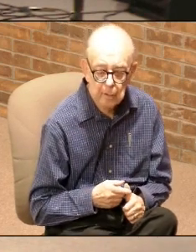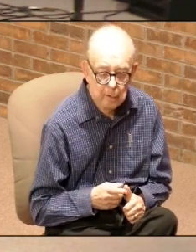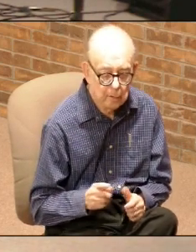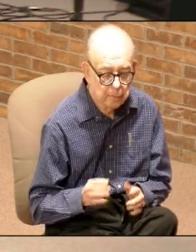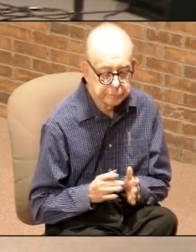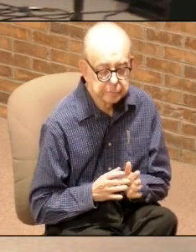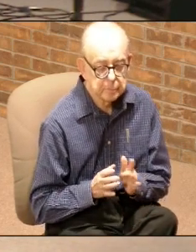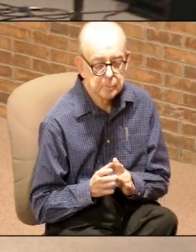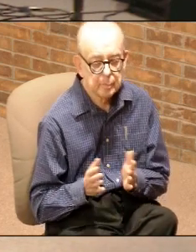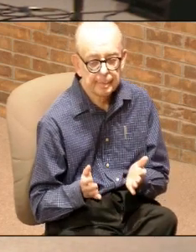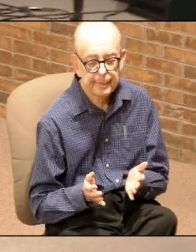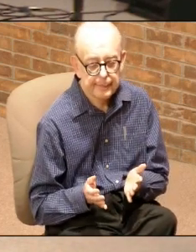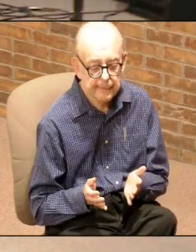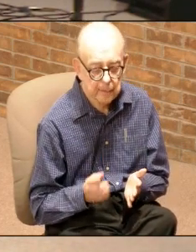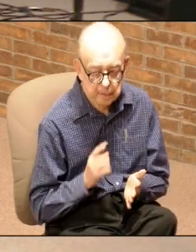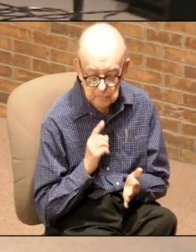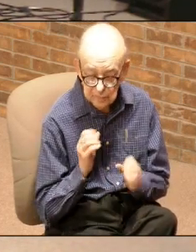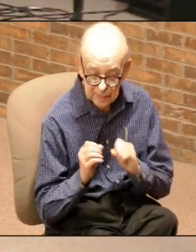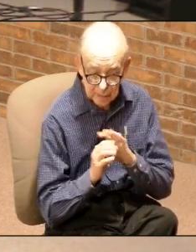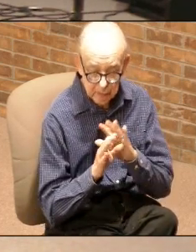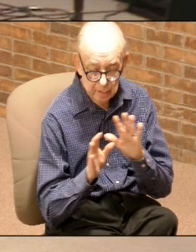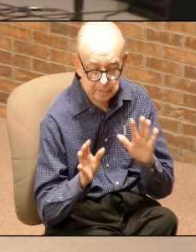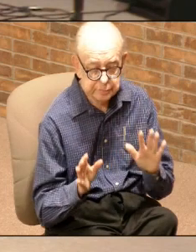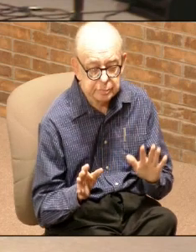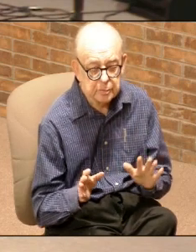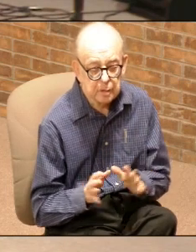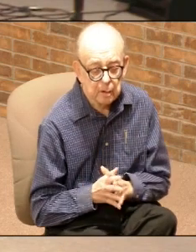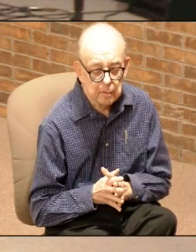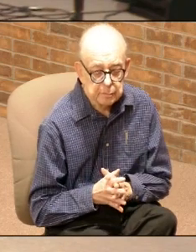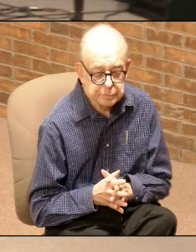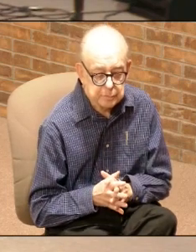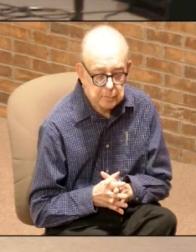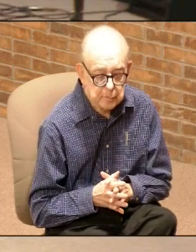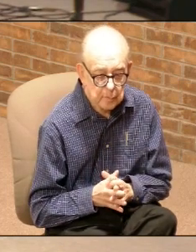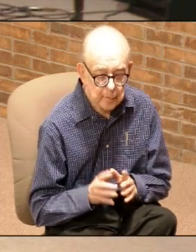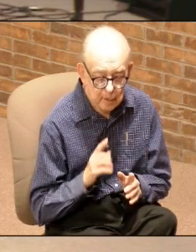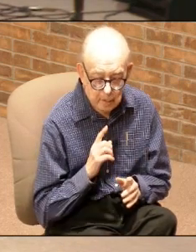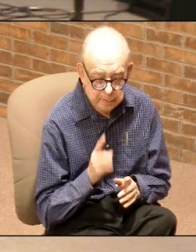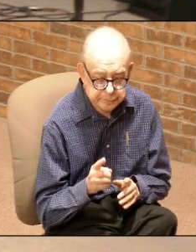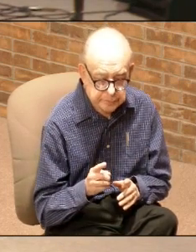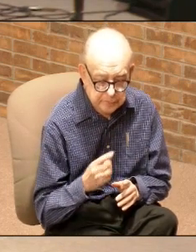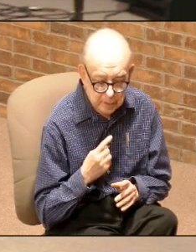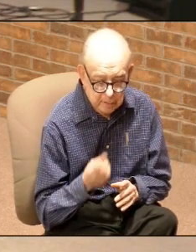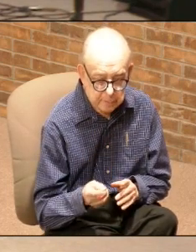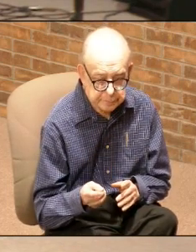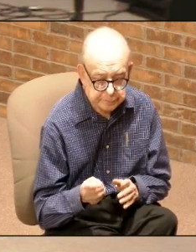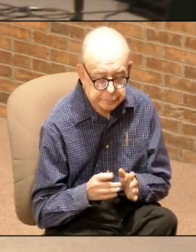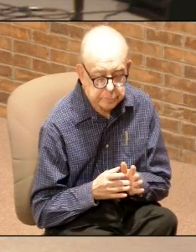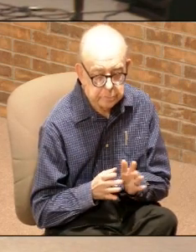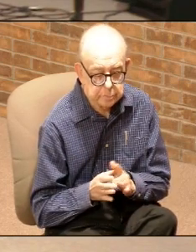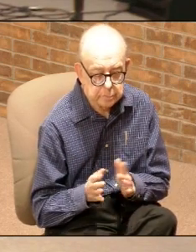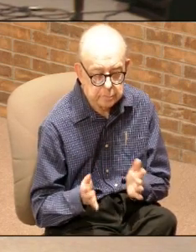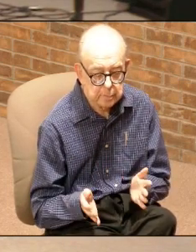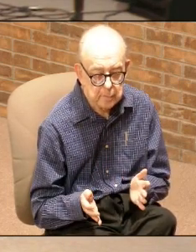But the Bible is very plain in this saying, because in the